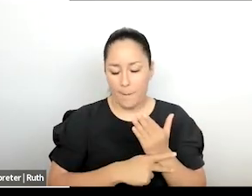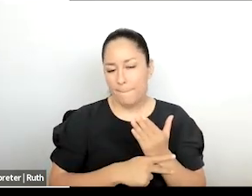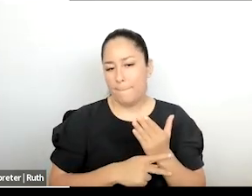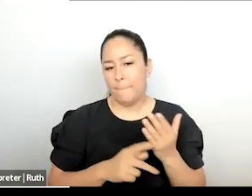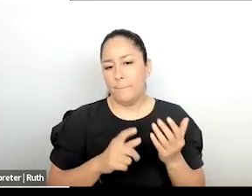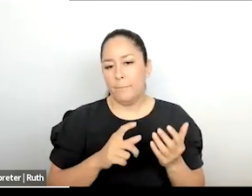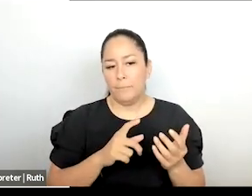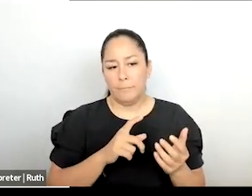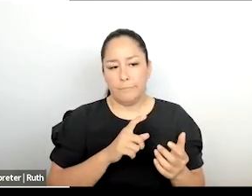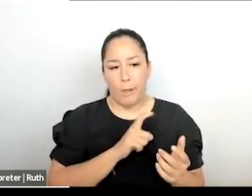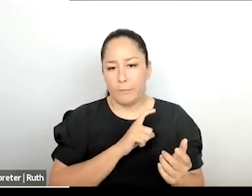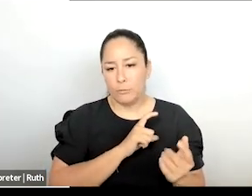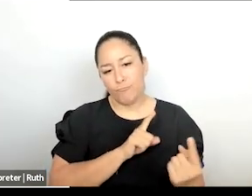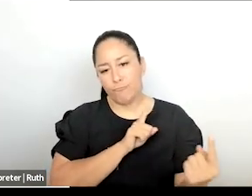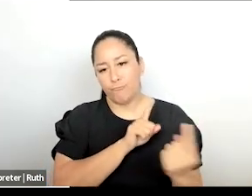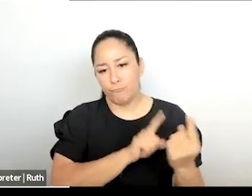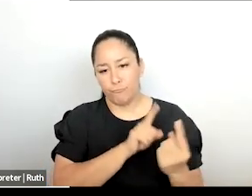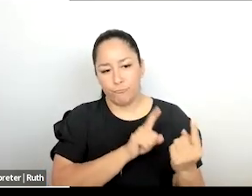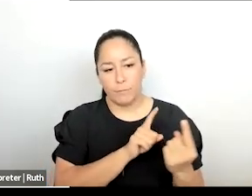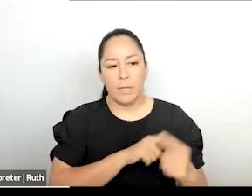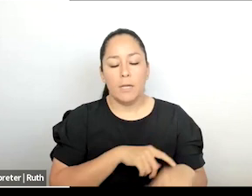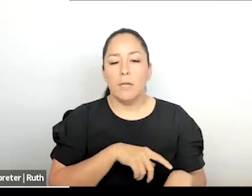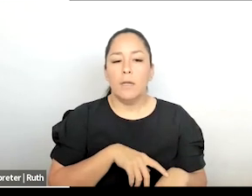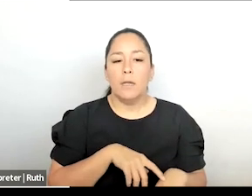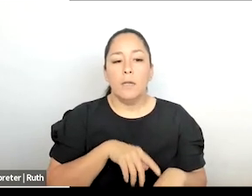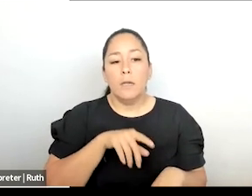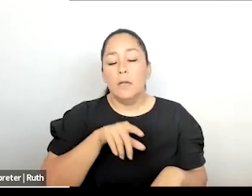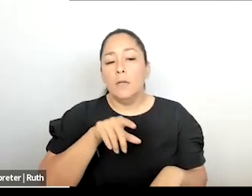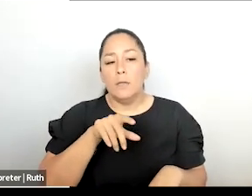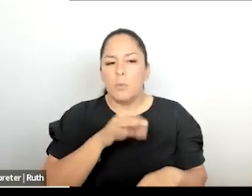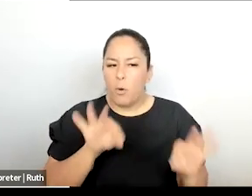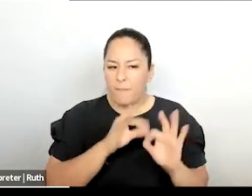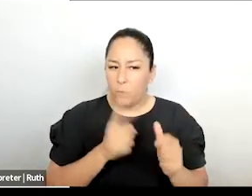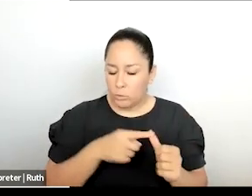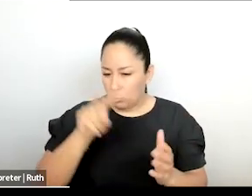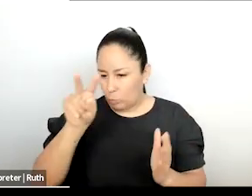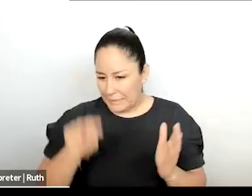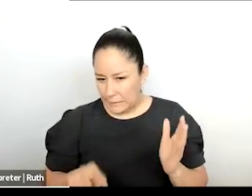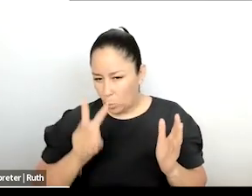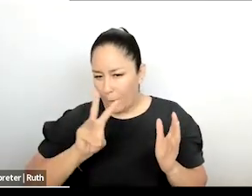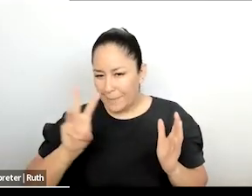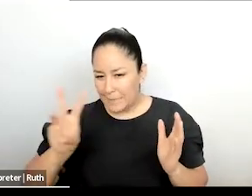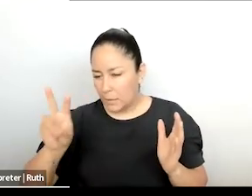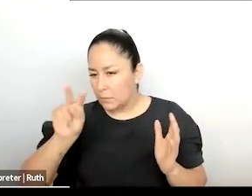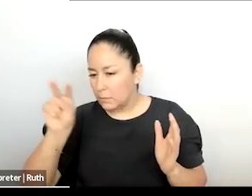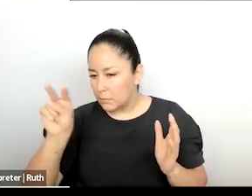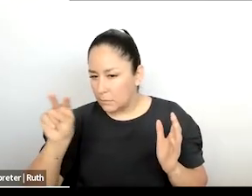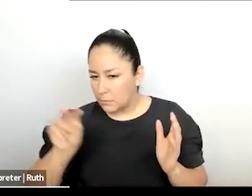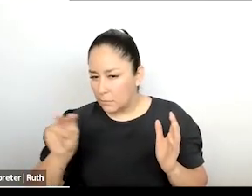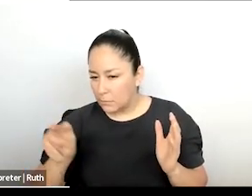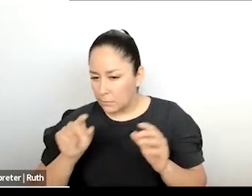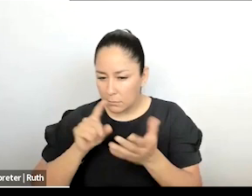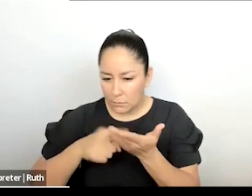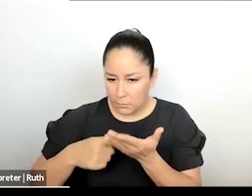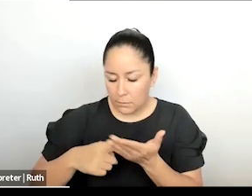officer and you have read what's available on the website, you will be able to have a more detailed conversation about what your work looks